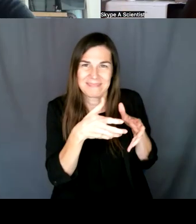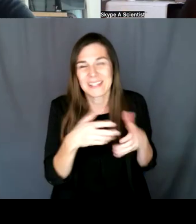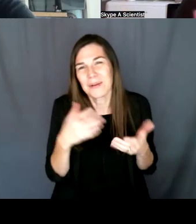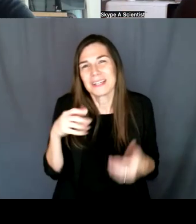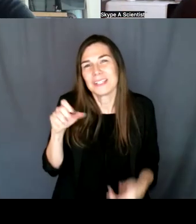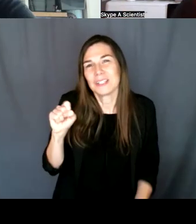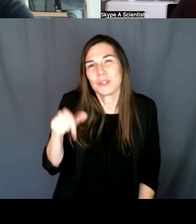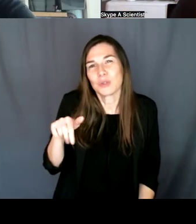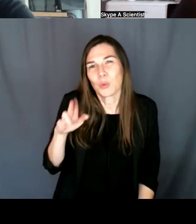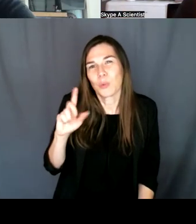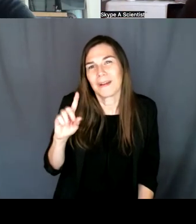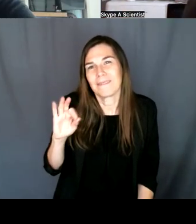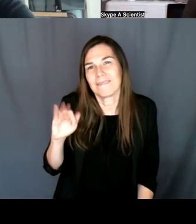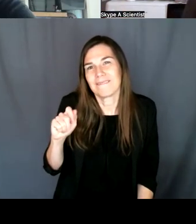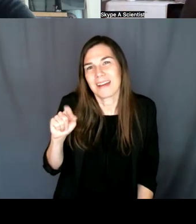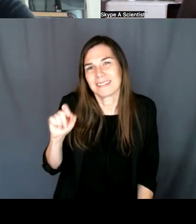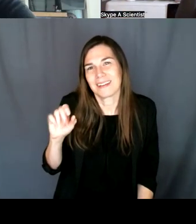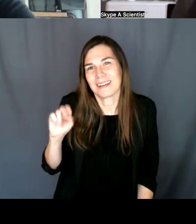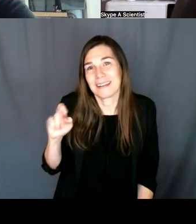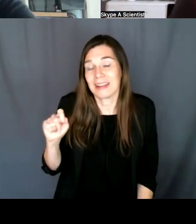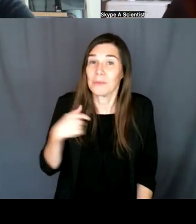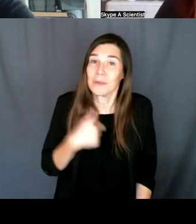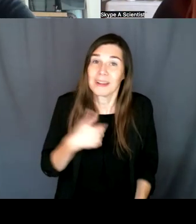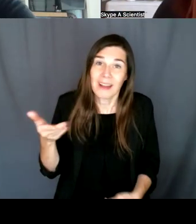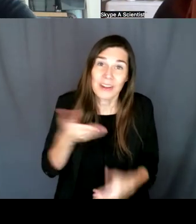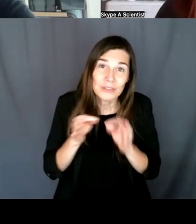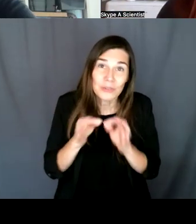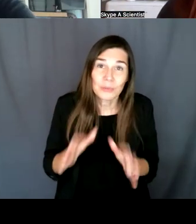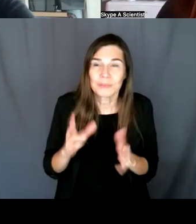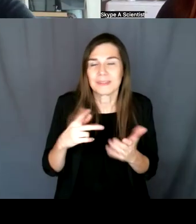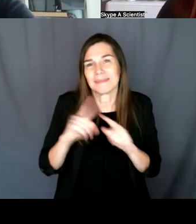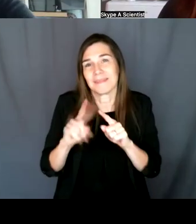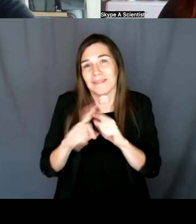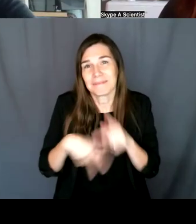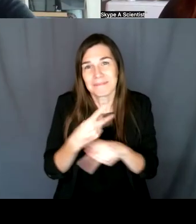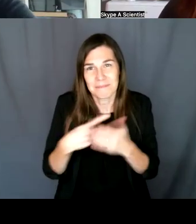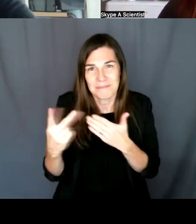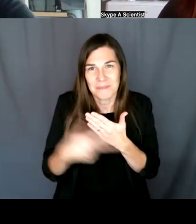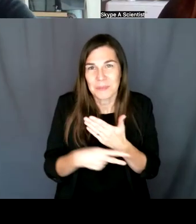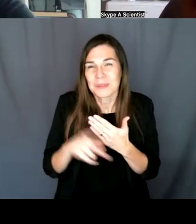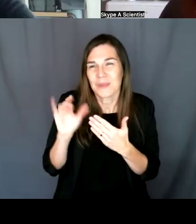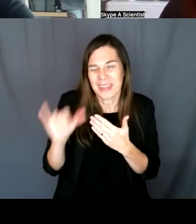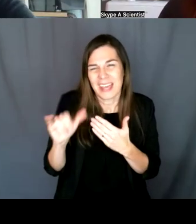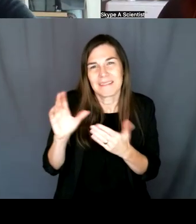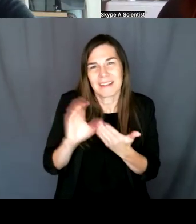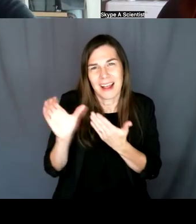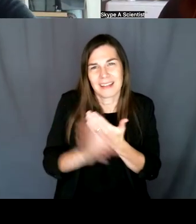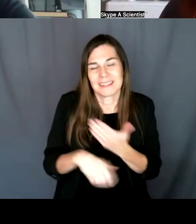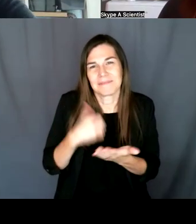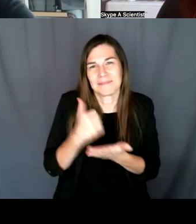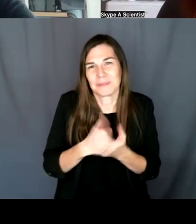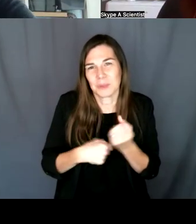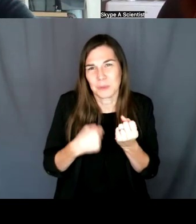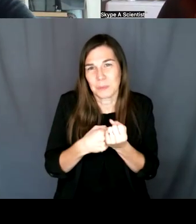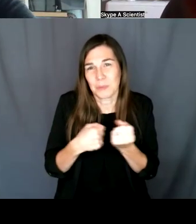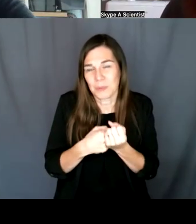to, hire ASL interpreters and do programming like this. So you can do that, squidfacts.net. Get a free